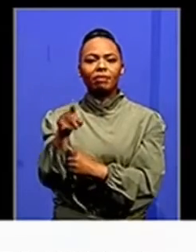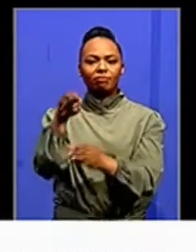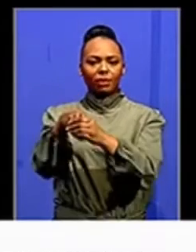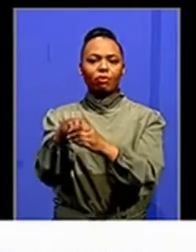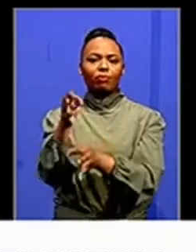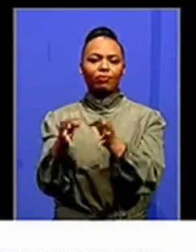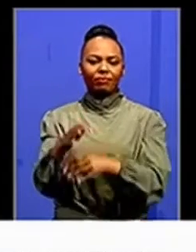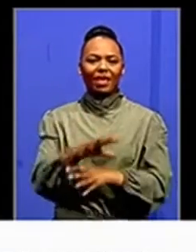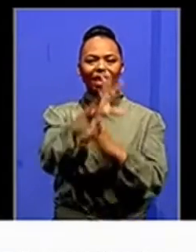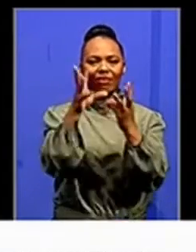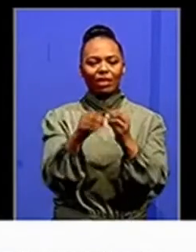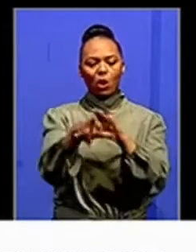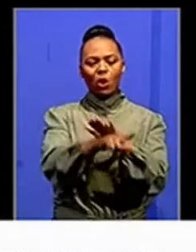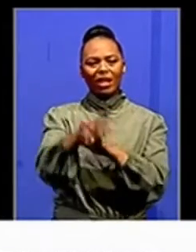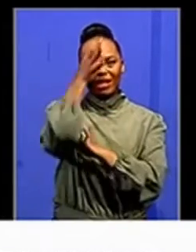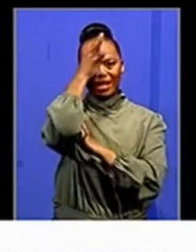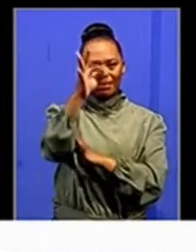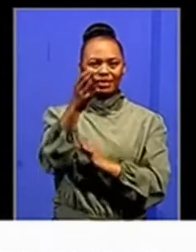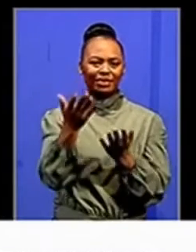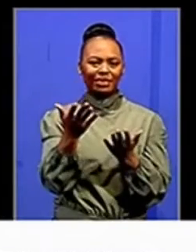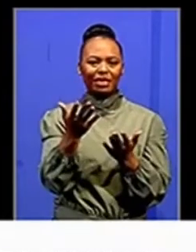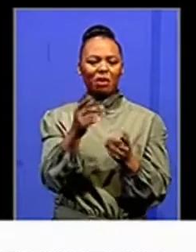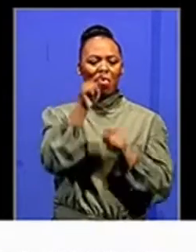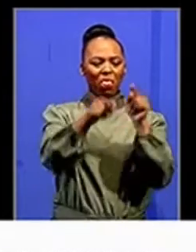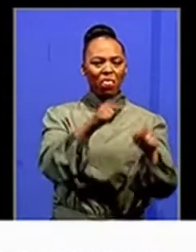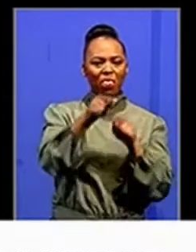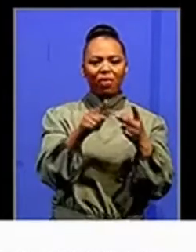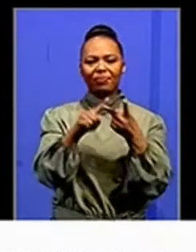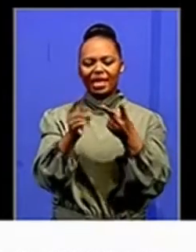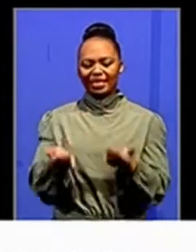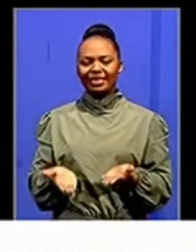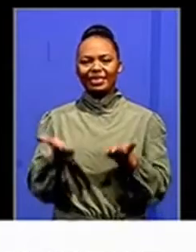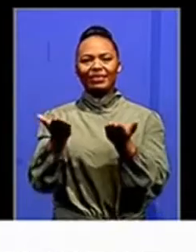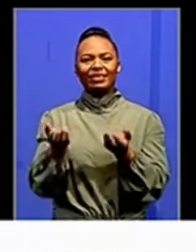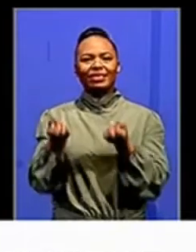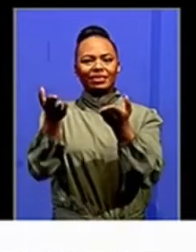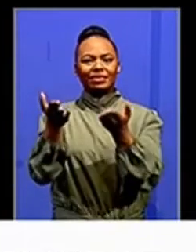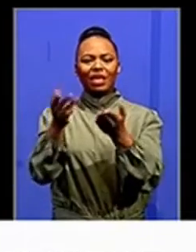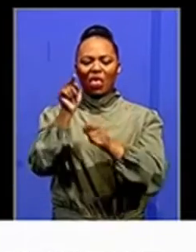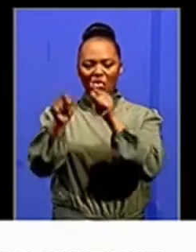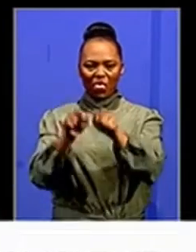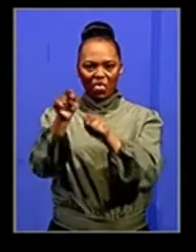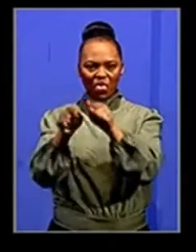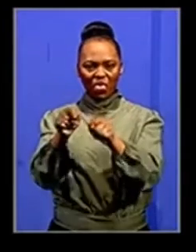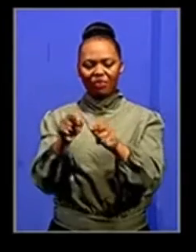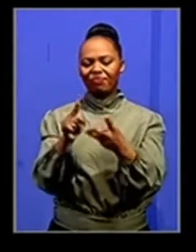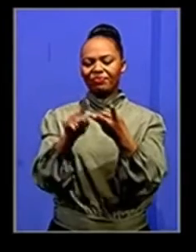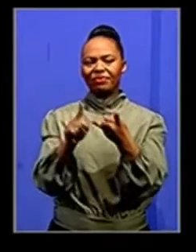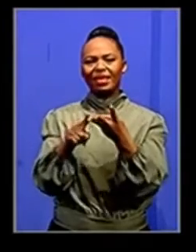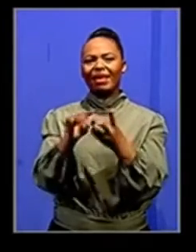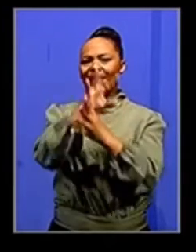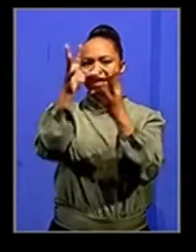politicized. Service delivery, politicized. Everything within our municipalities is dented by the